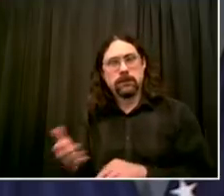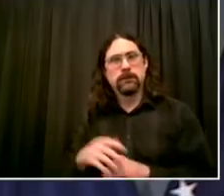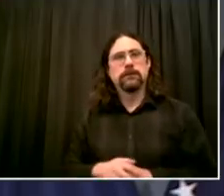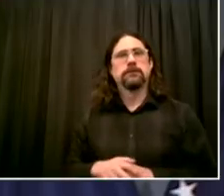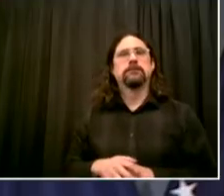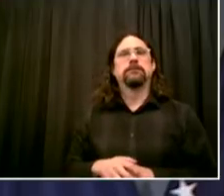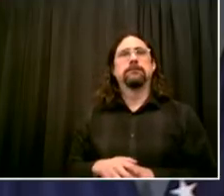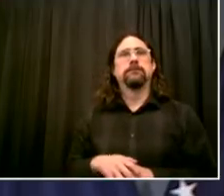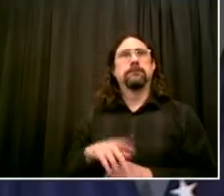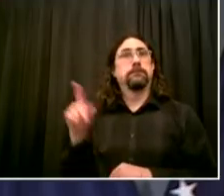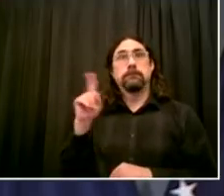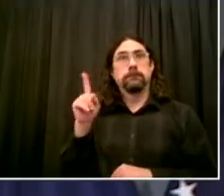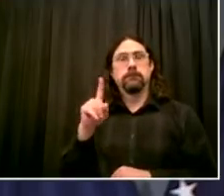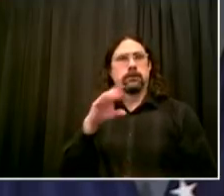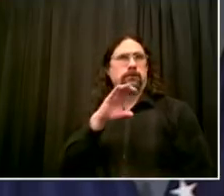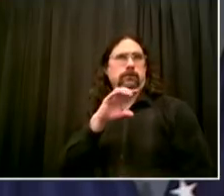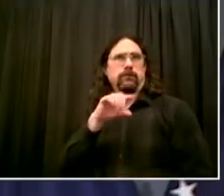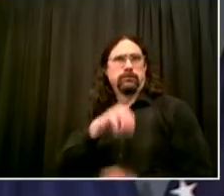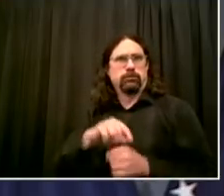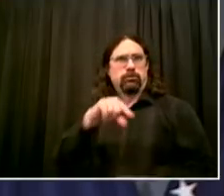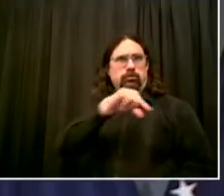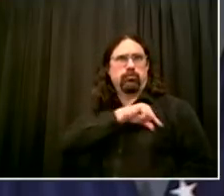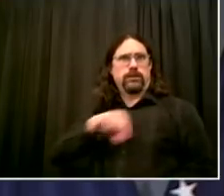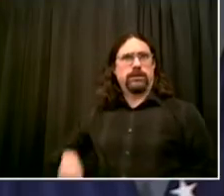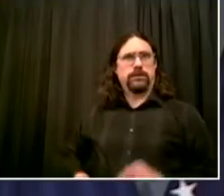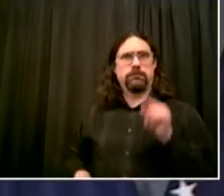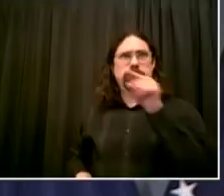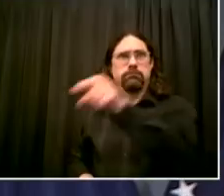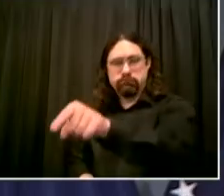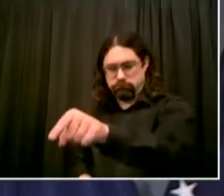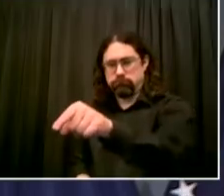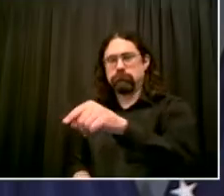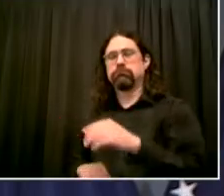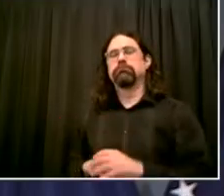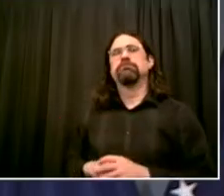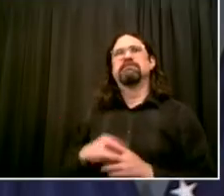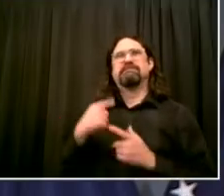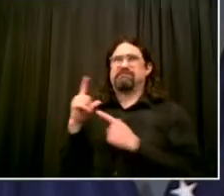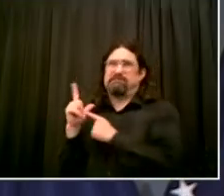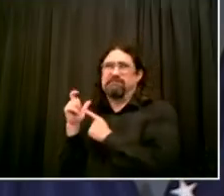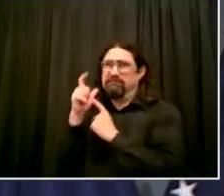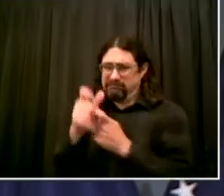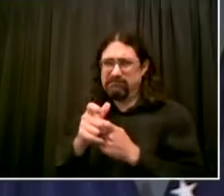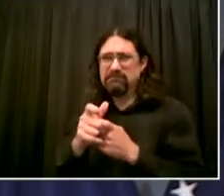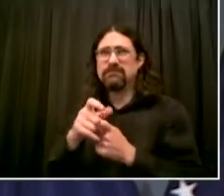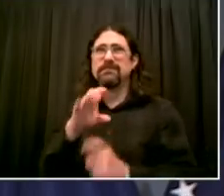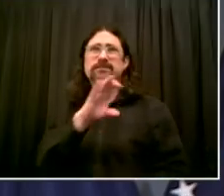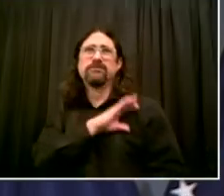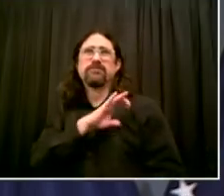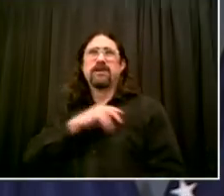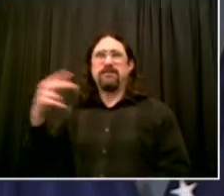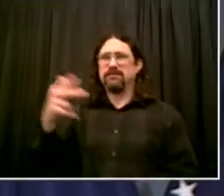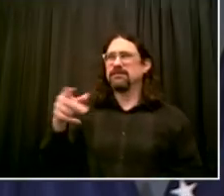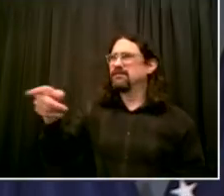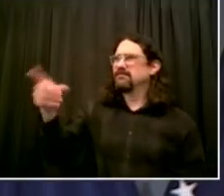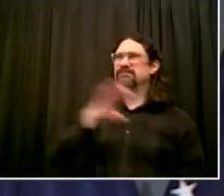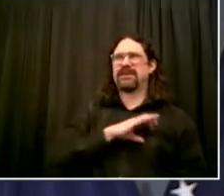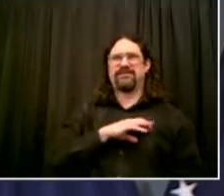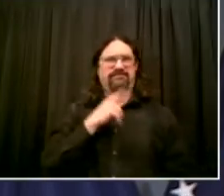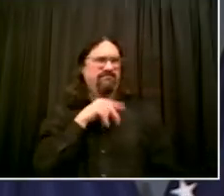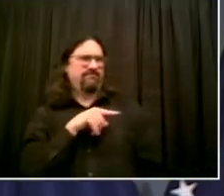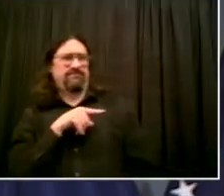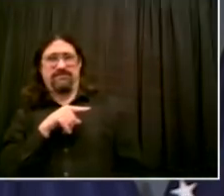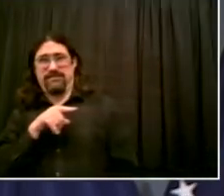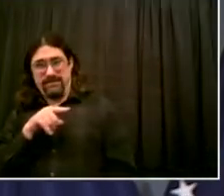There's no way you're gonna be able to change those young men's lives. We did that. We not only stopped retaliation